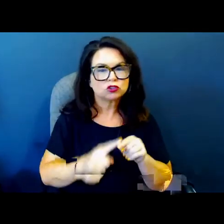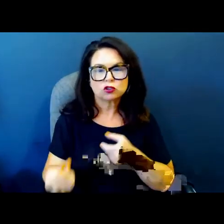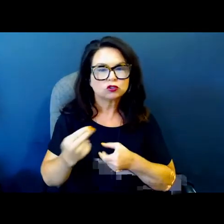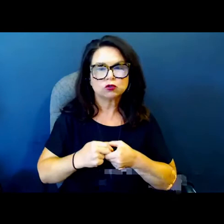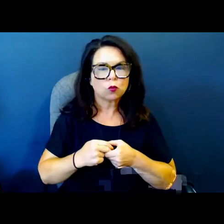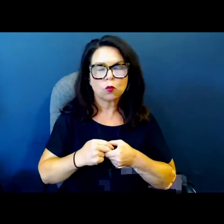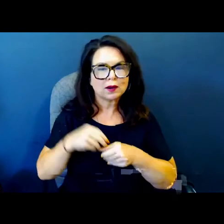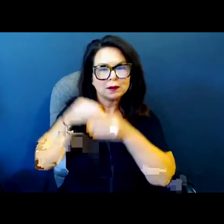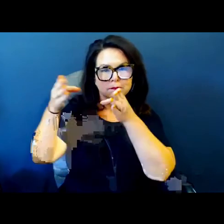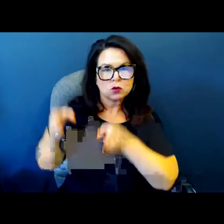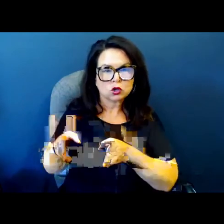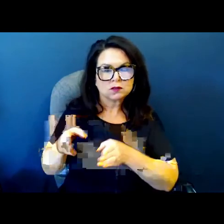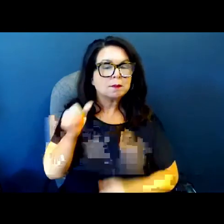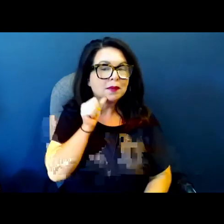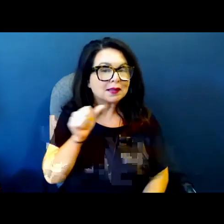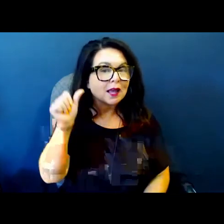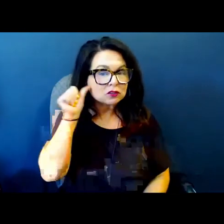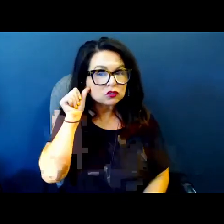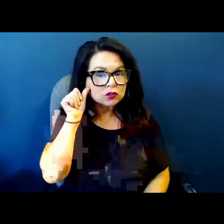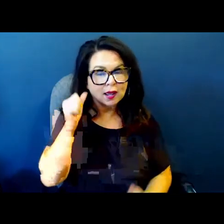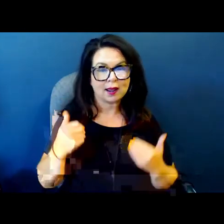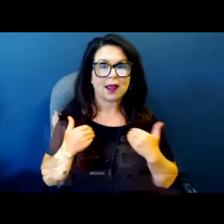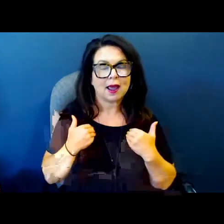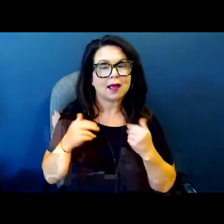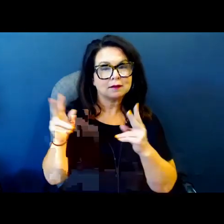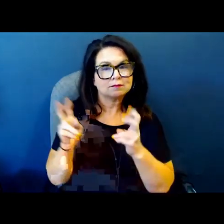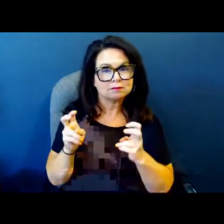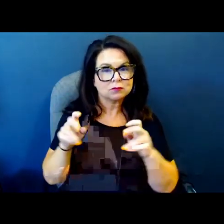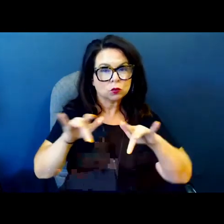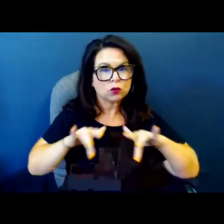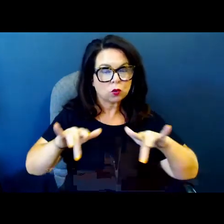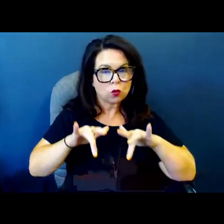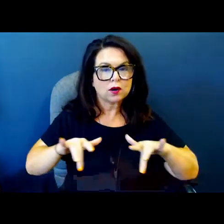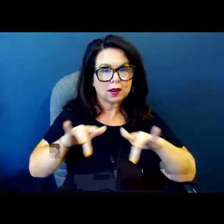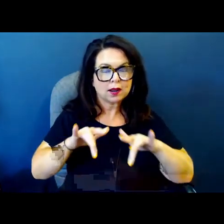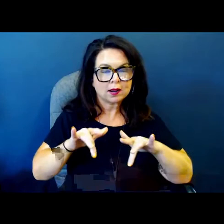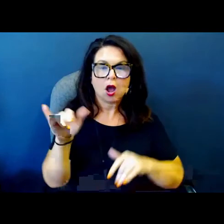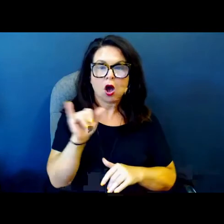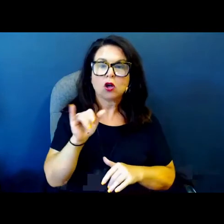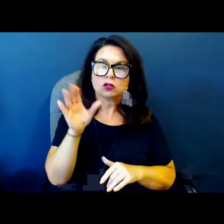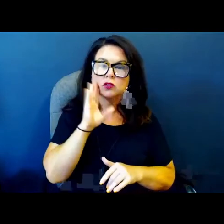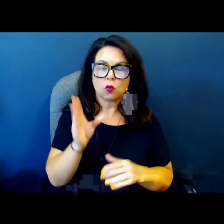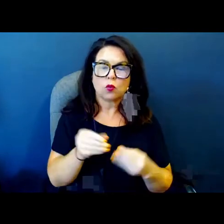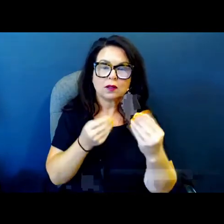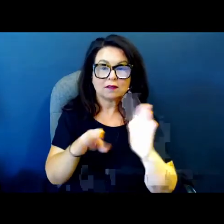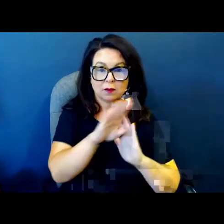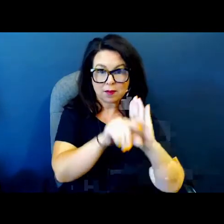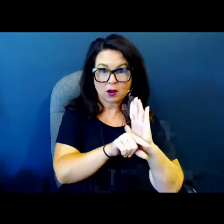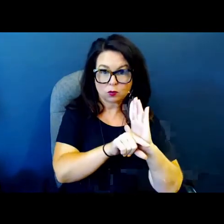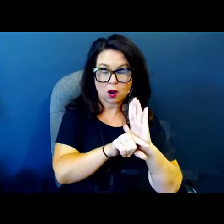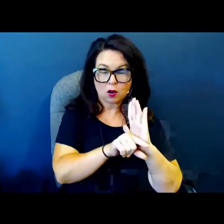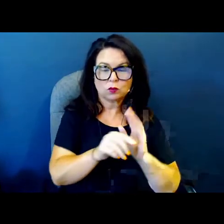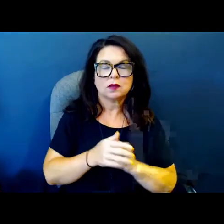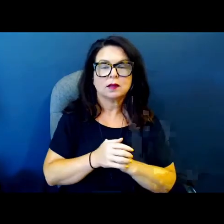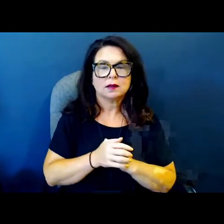yesterday. And so I will be sharing my screen and sharing some background information on Anastasia's interview from yesterday.